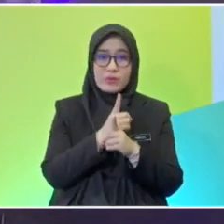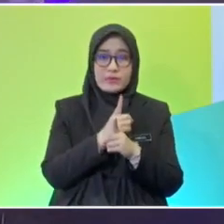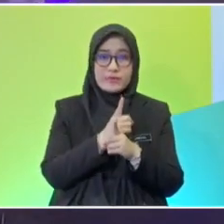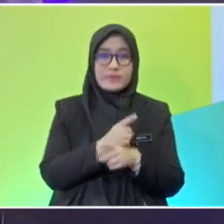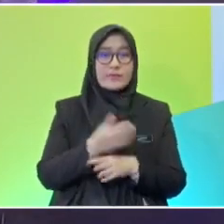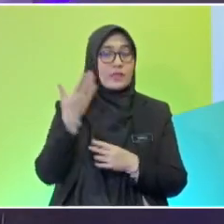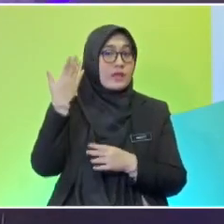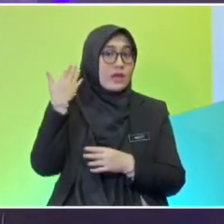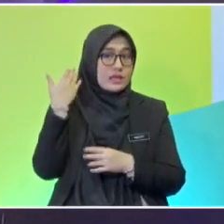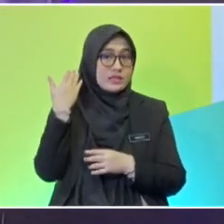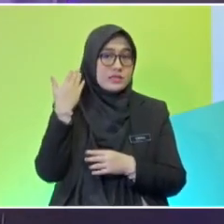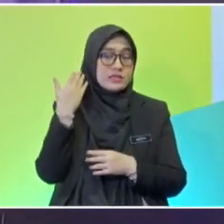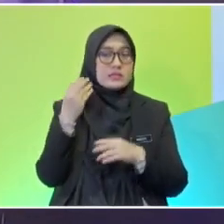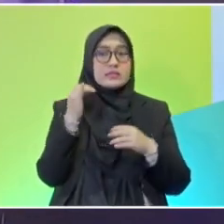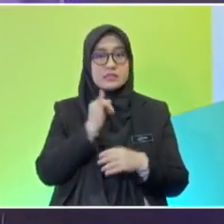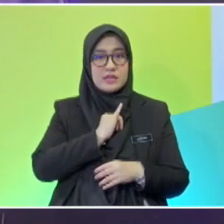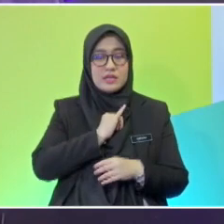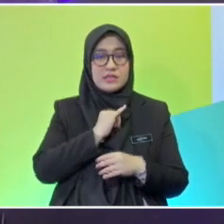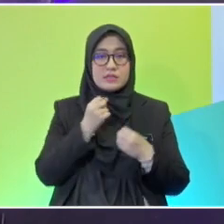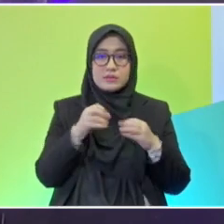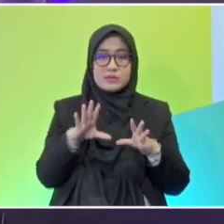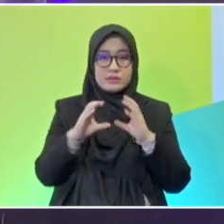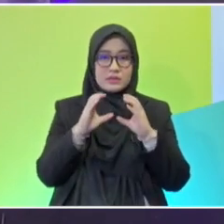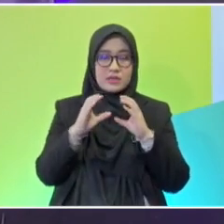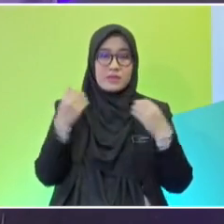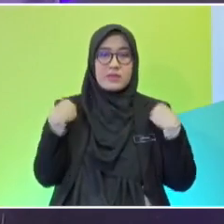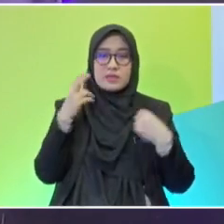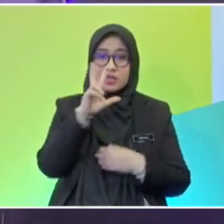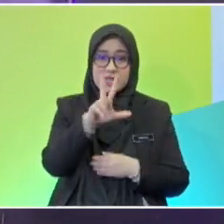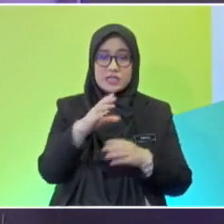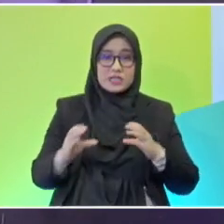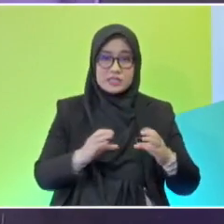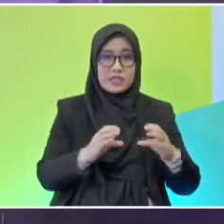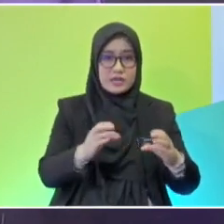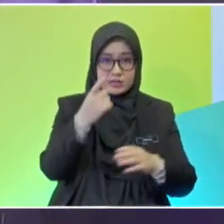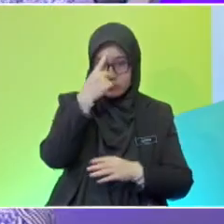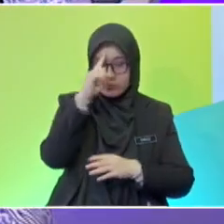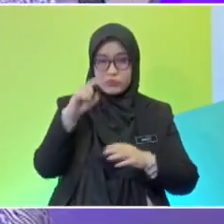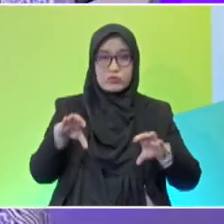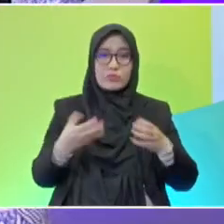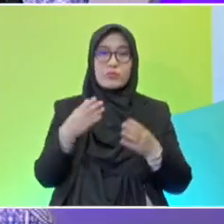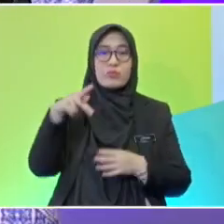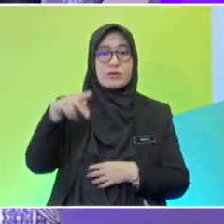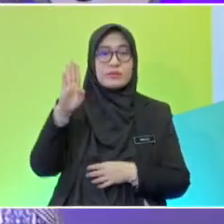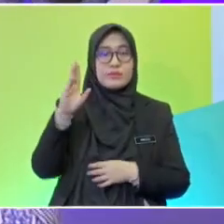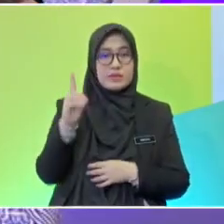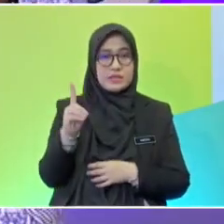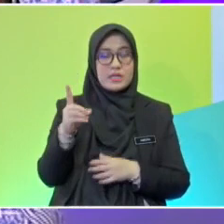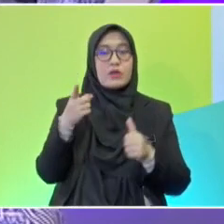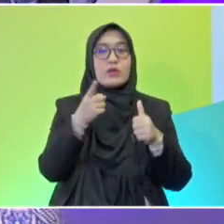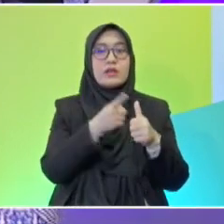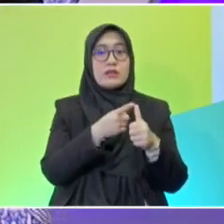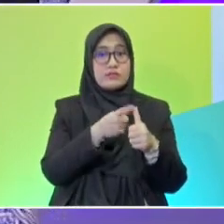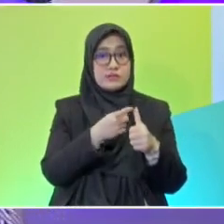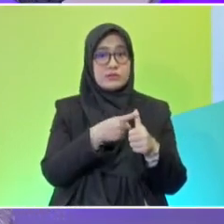mentioned that there are a few ways to conduct PBD in the classroom. So I'm going to explain what are the 3 ways. So the first